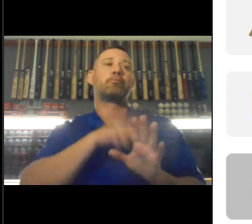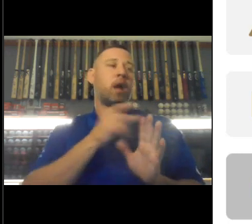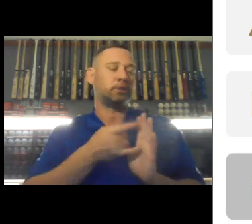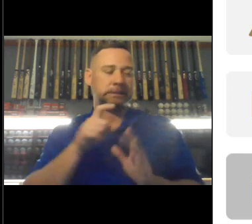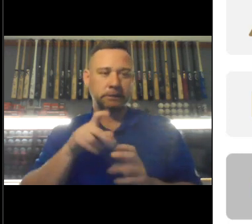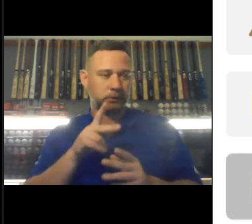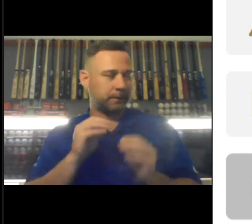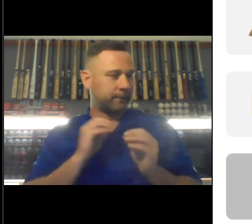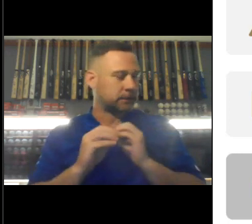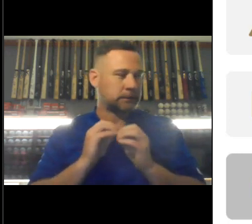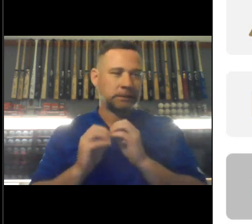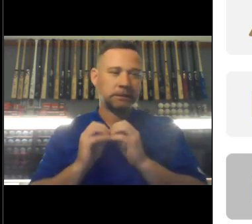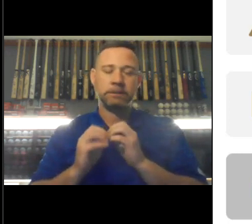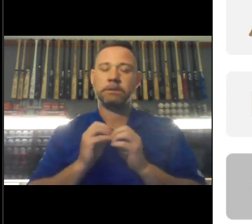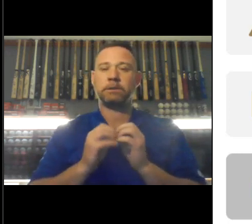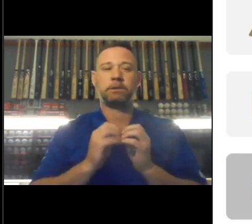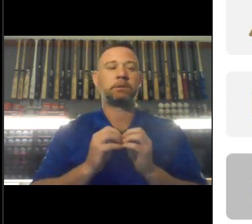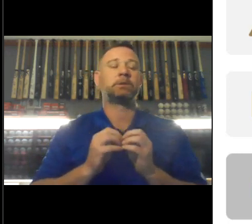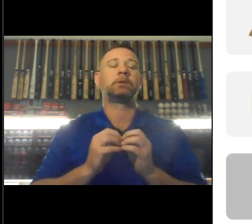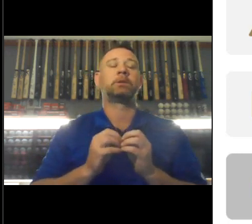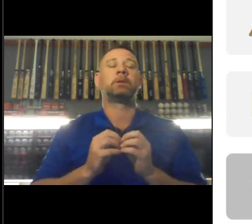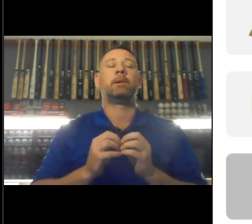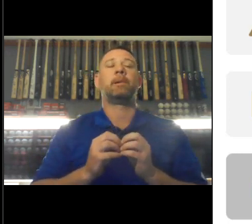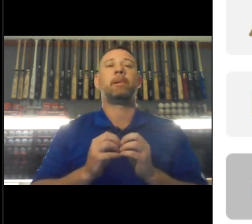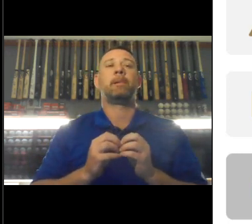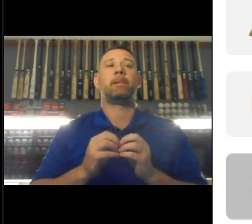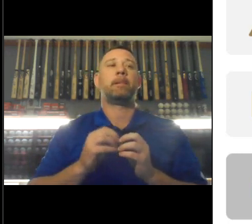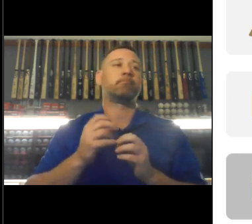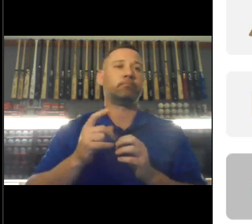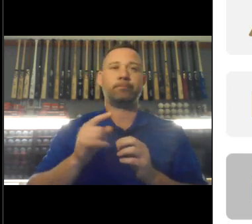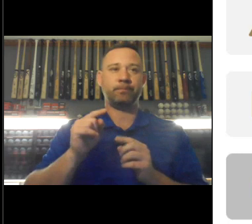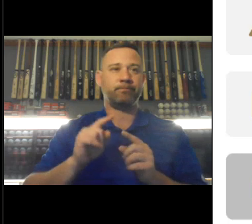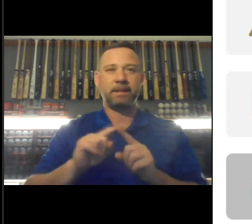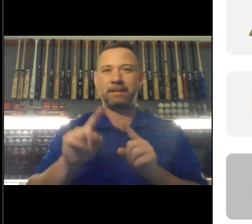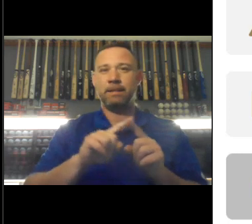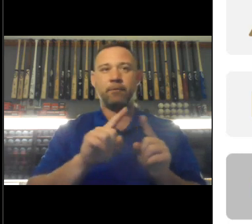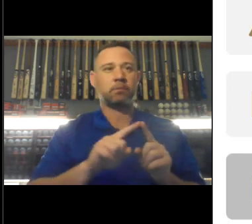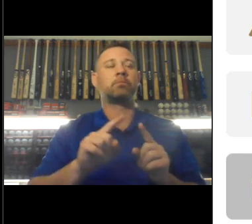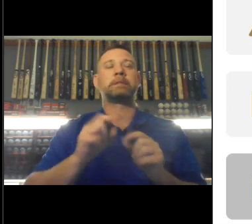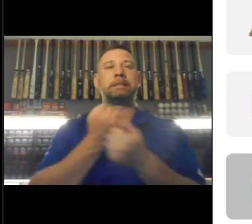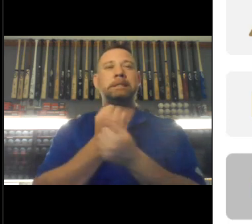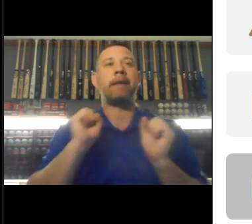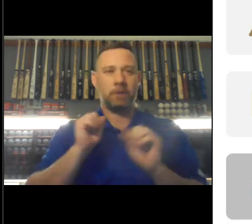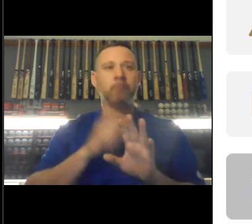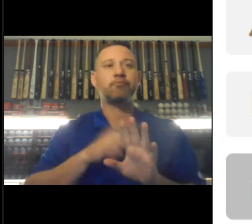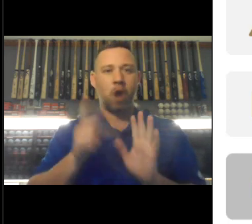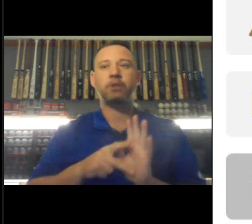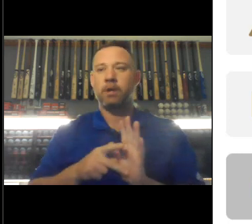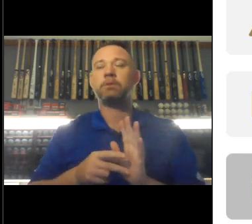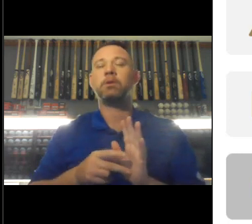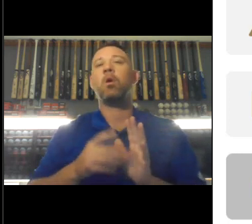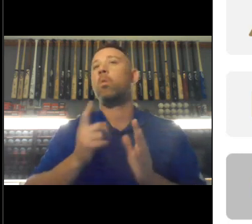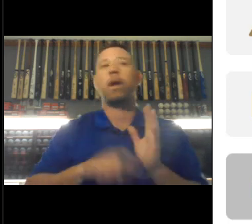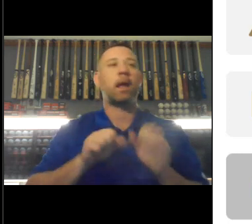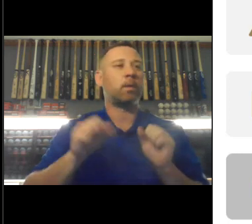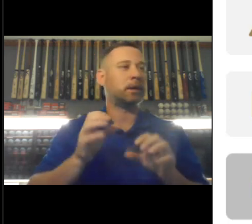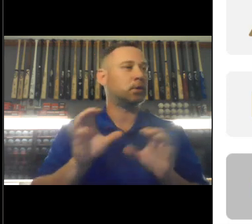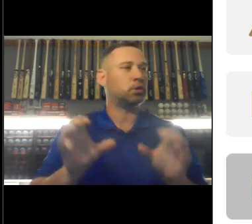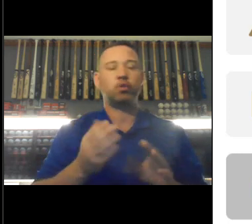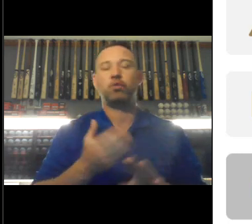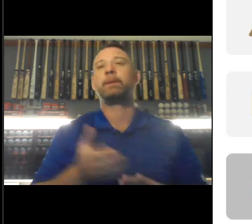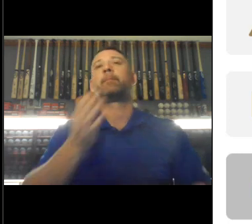these prospective hotspots, and systemic-based safety projects. So one is more of what can we do to be better as Caltrans? The